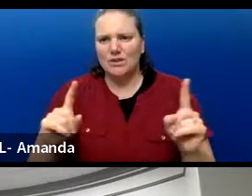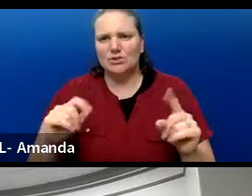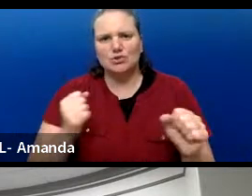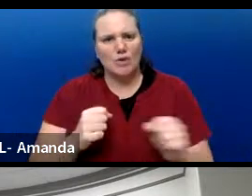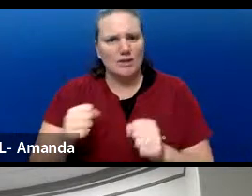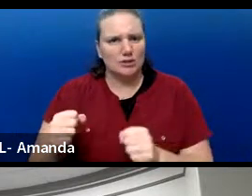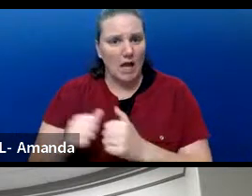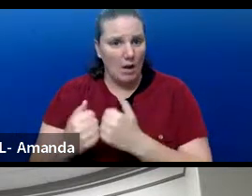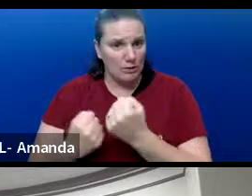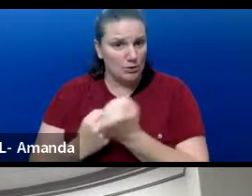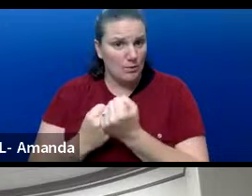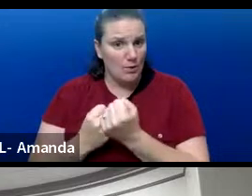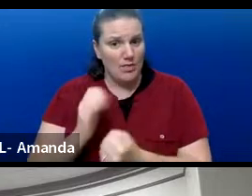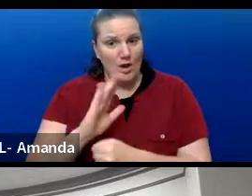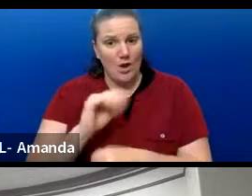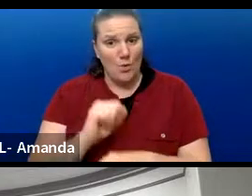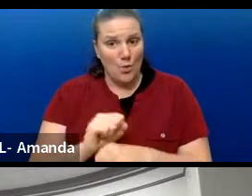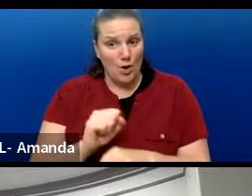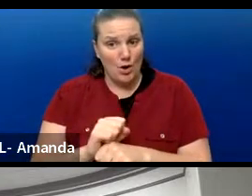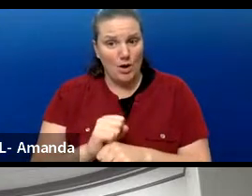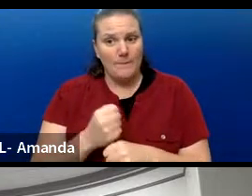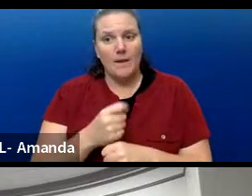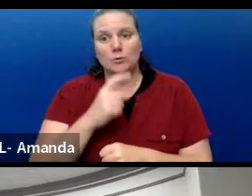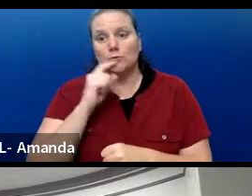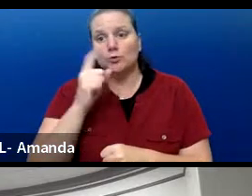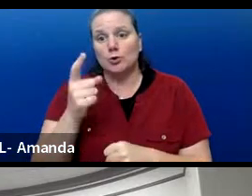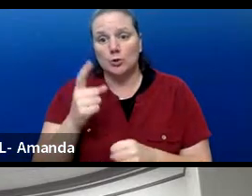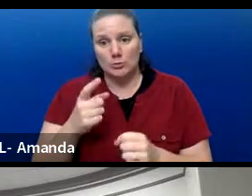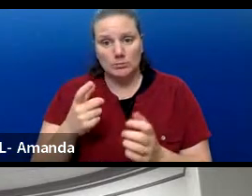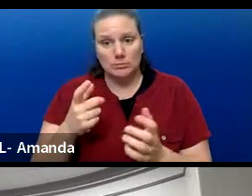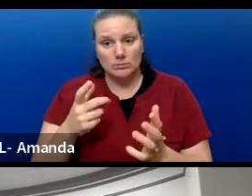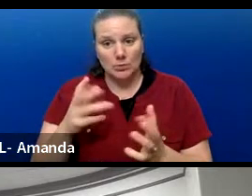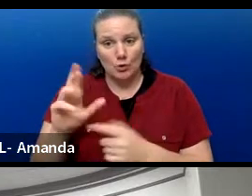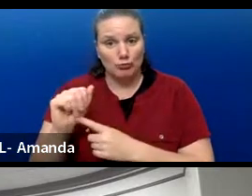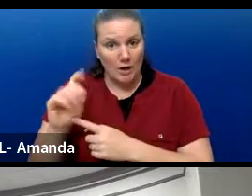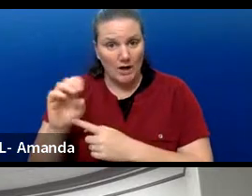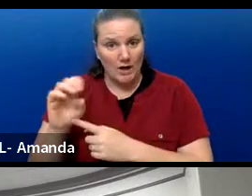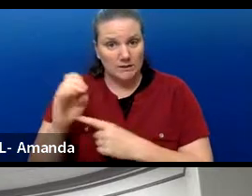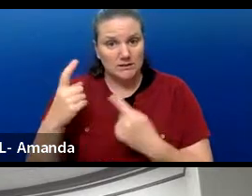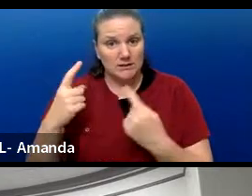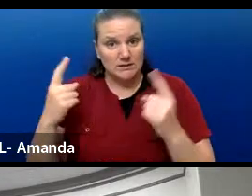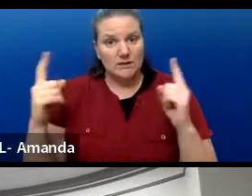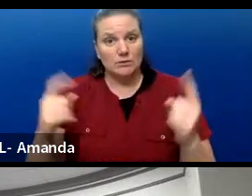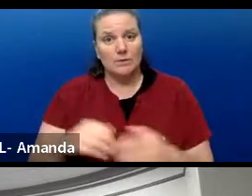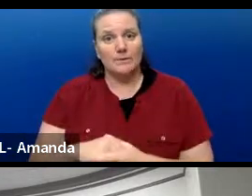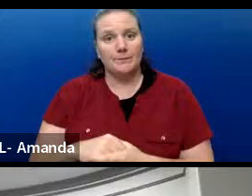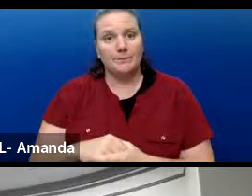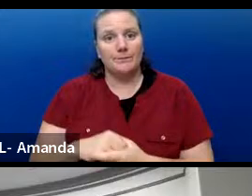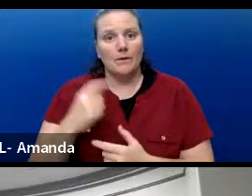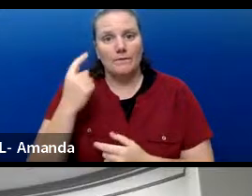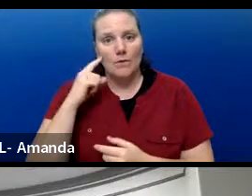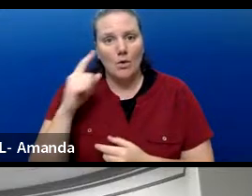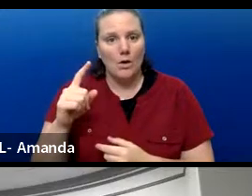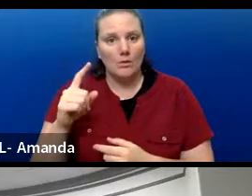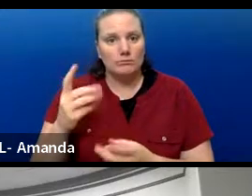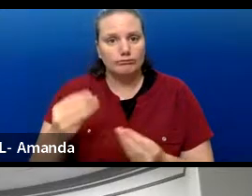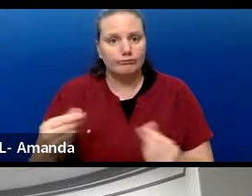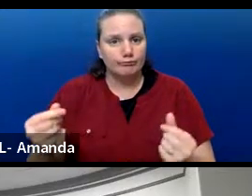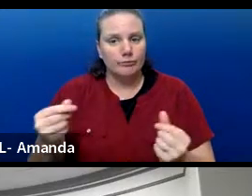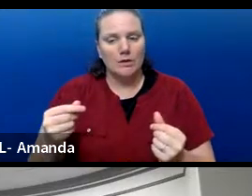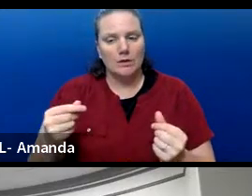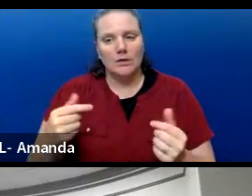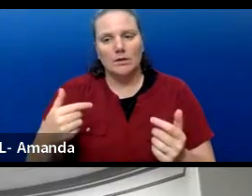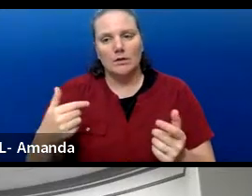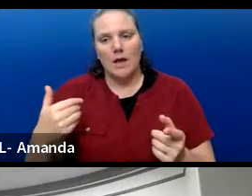support their work and make sure that the rates are successful for journeying out, and they have been sharing some